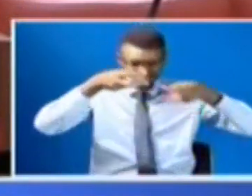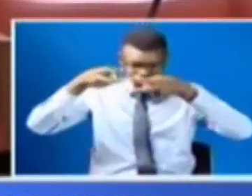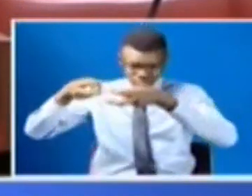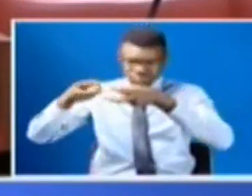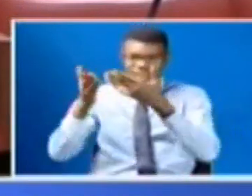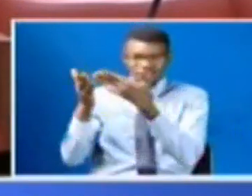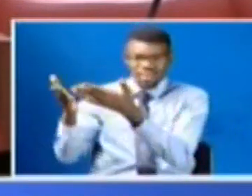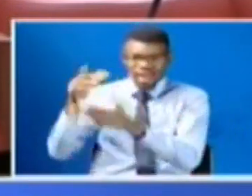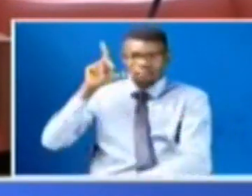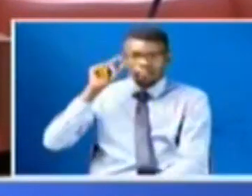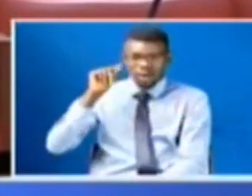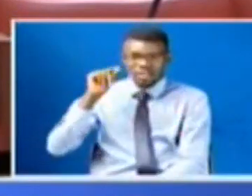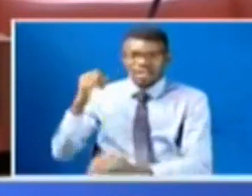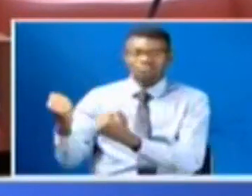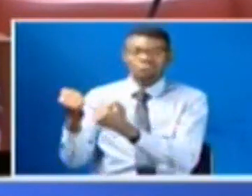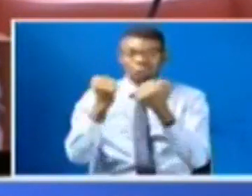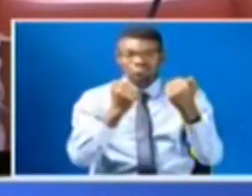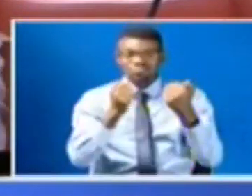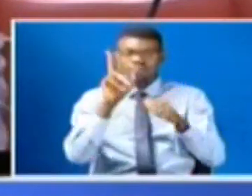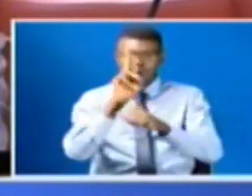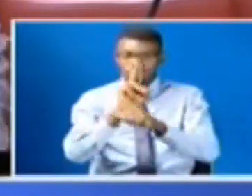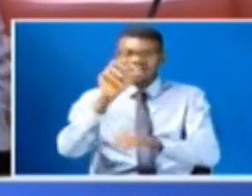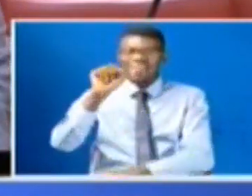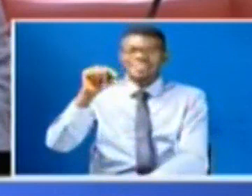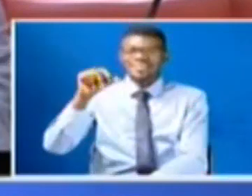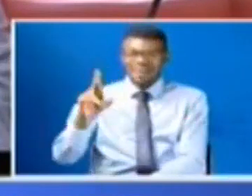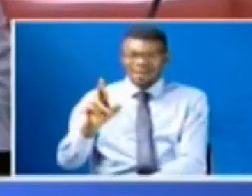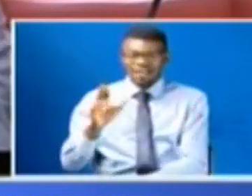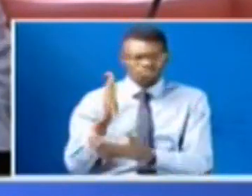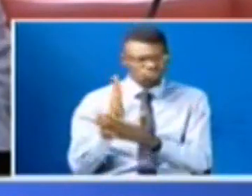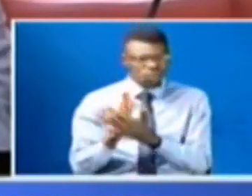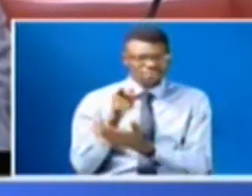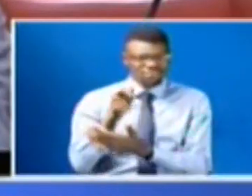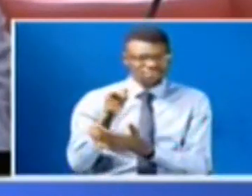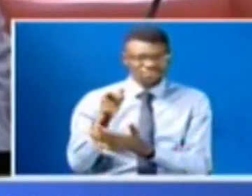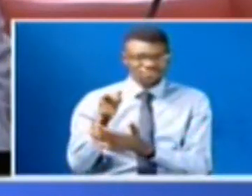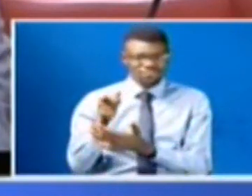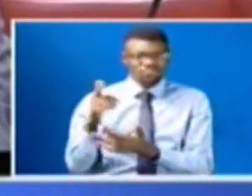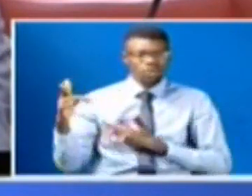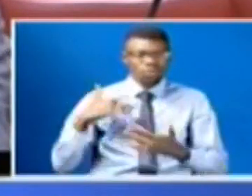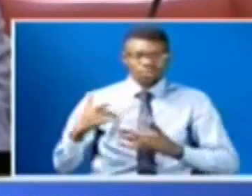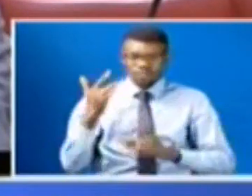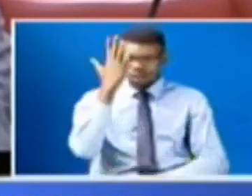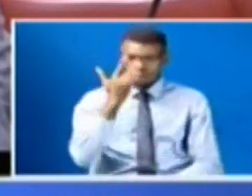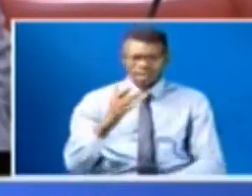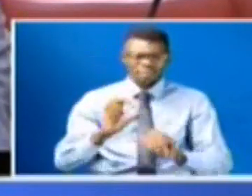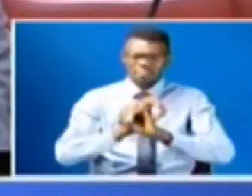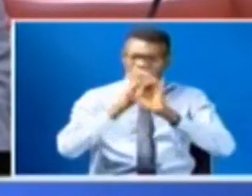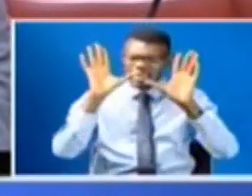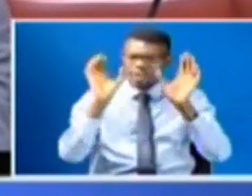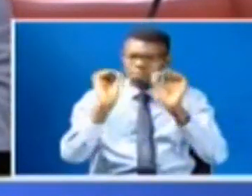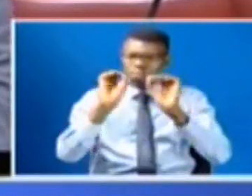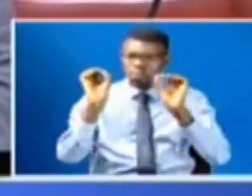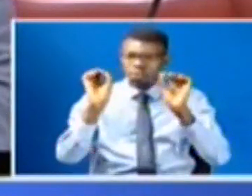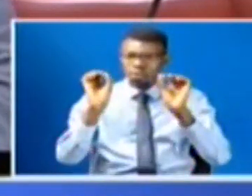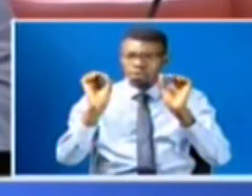Mombasa transported on the SGR. This is of concern as it is currently unclear how